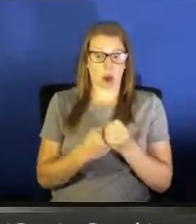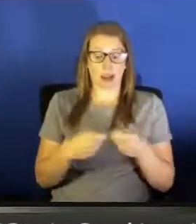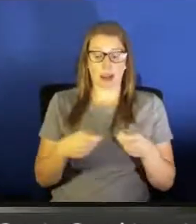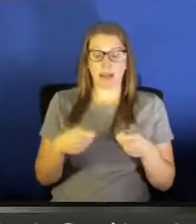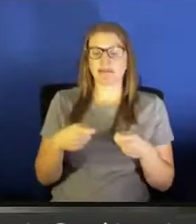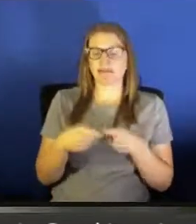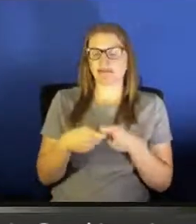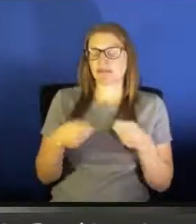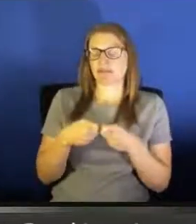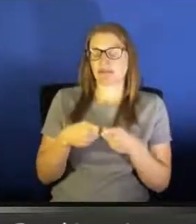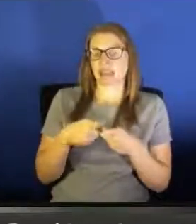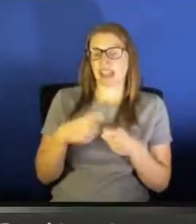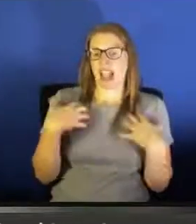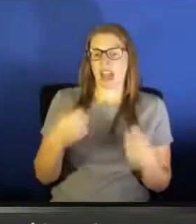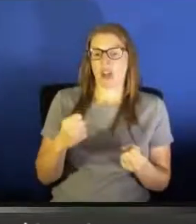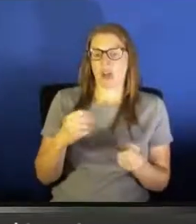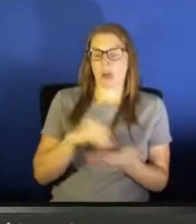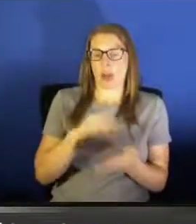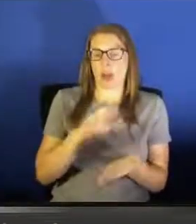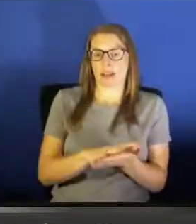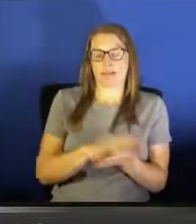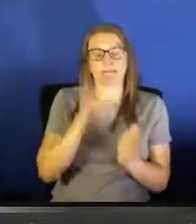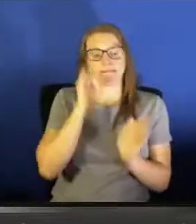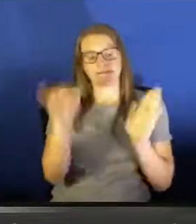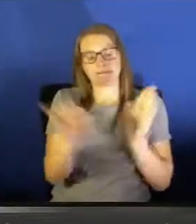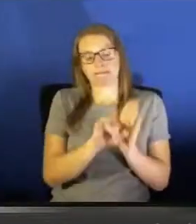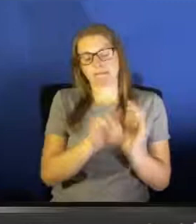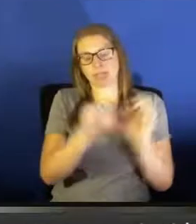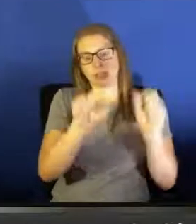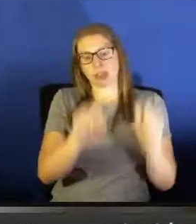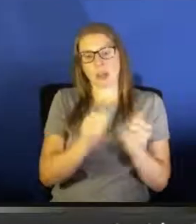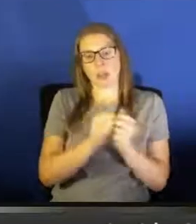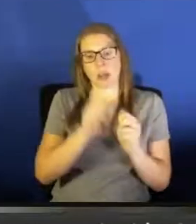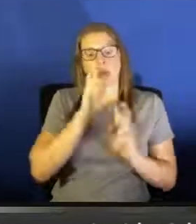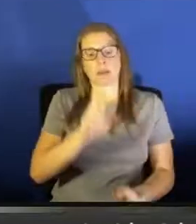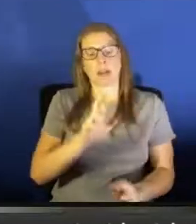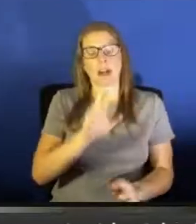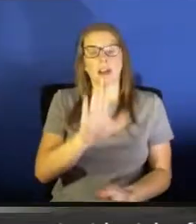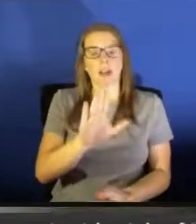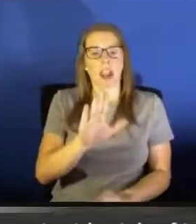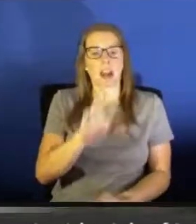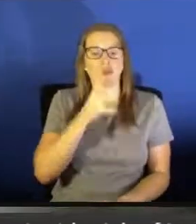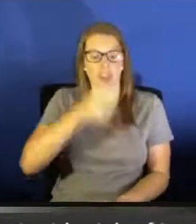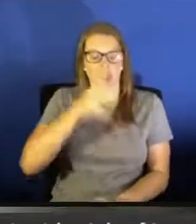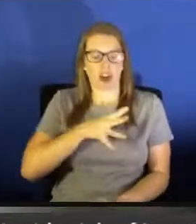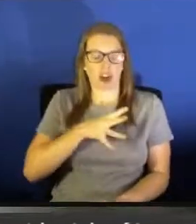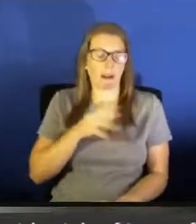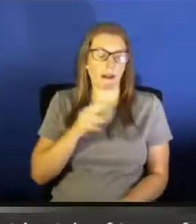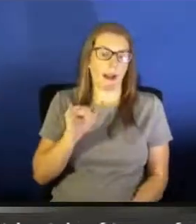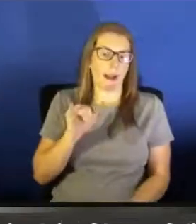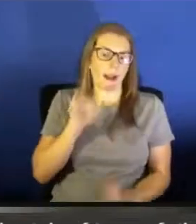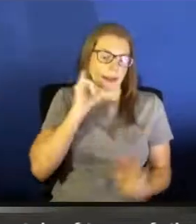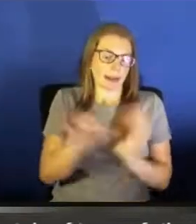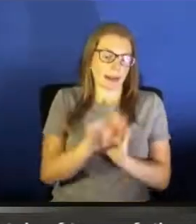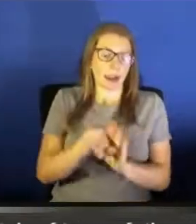that allow patients to identify themselves with respect to gender identity, pronouns, sexual orientation,